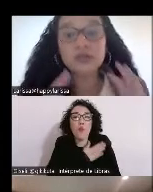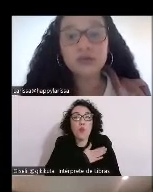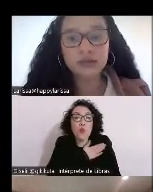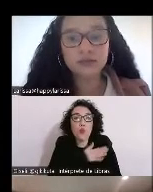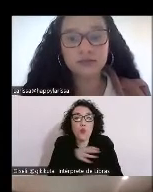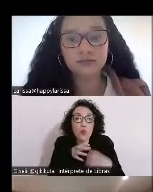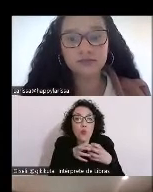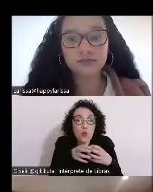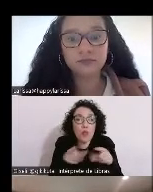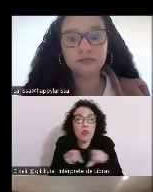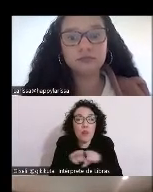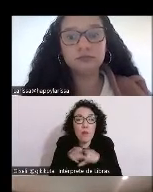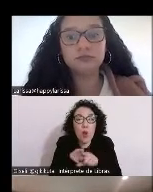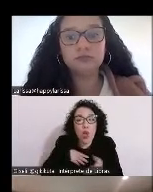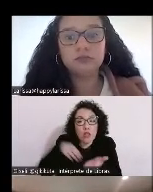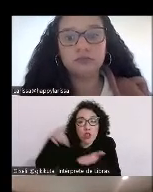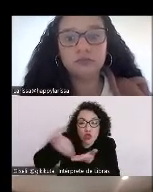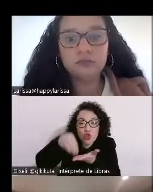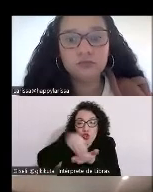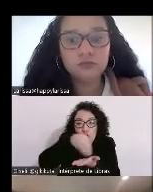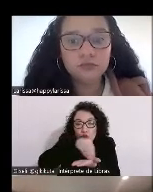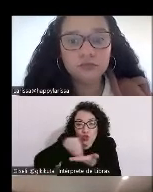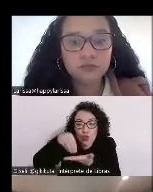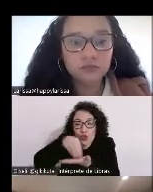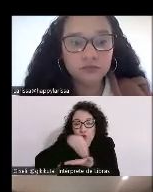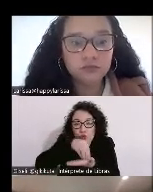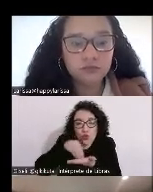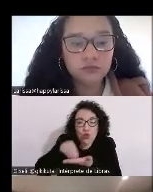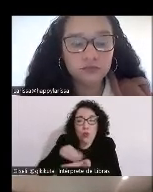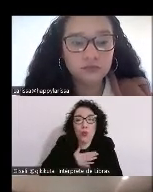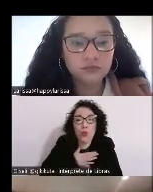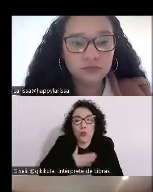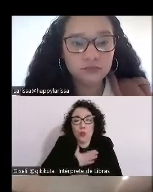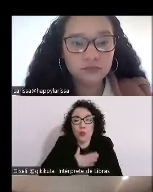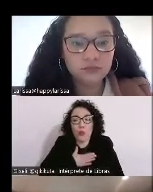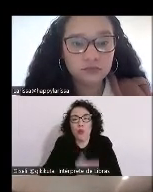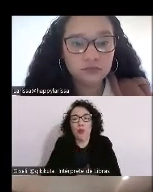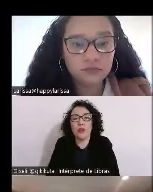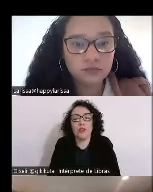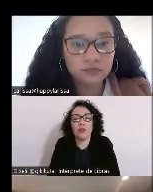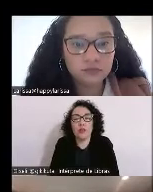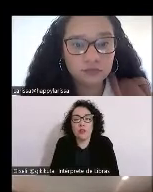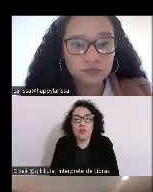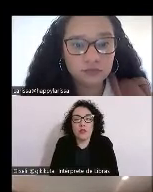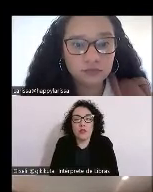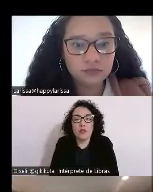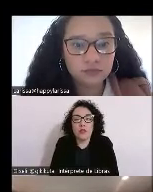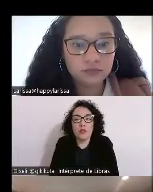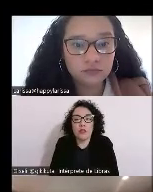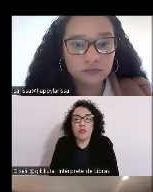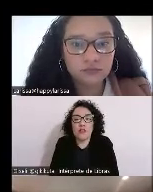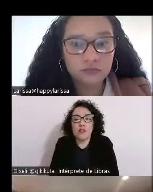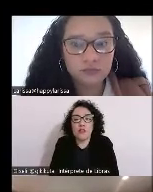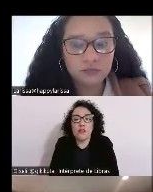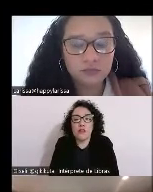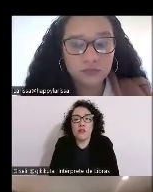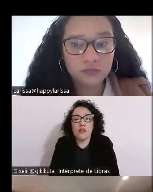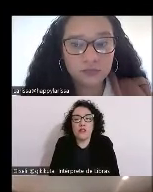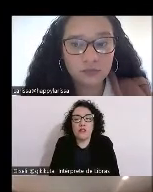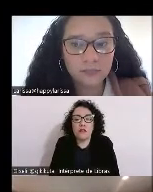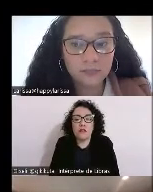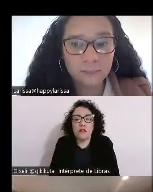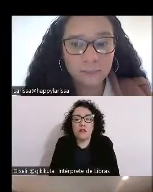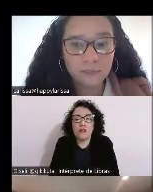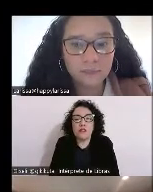de tabuleiro. So the teacher got her several what we call how-to books on